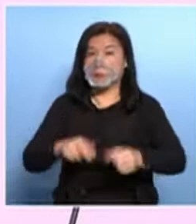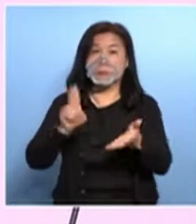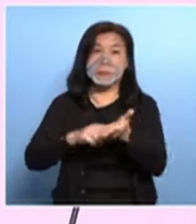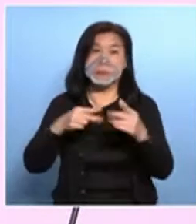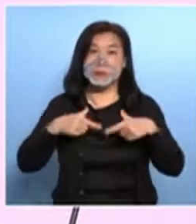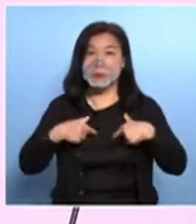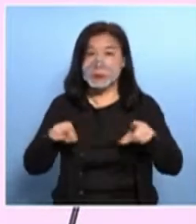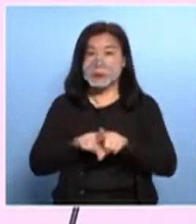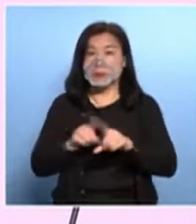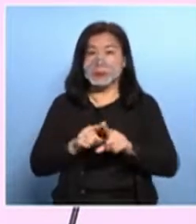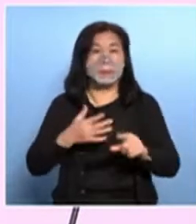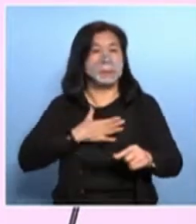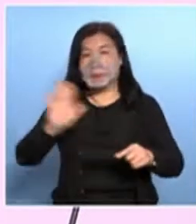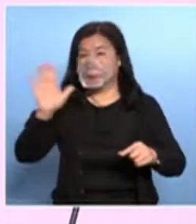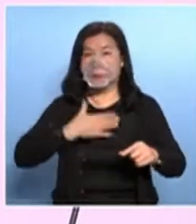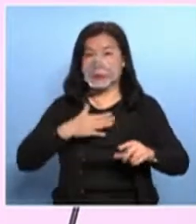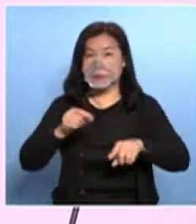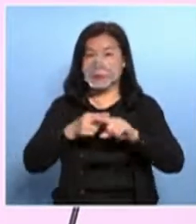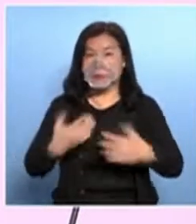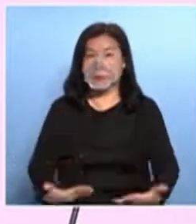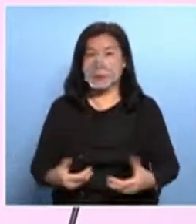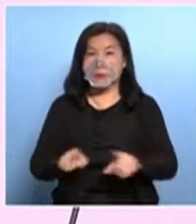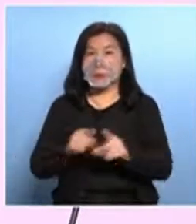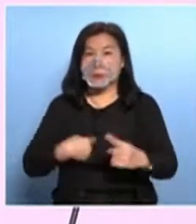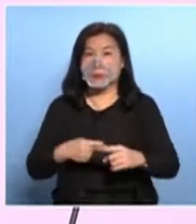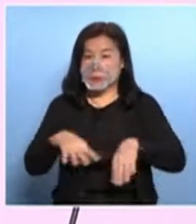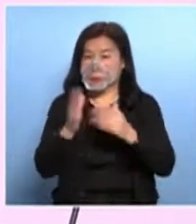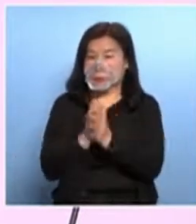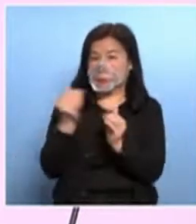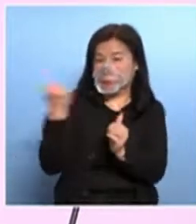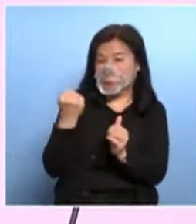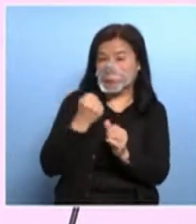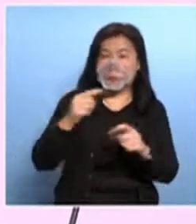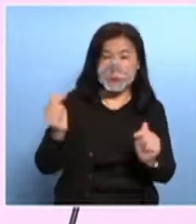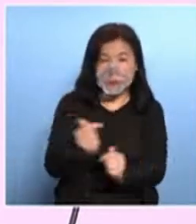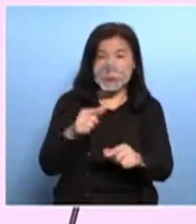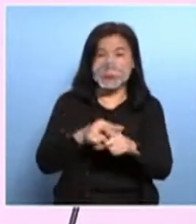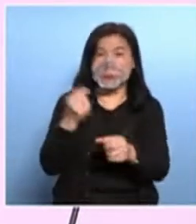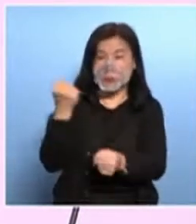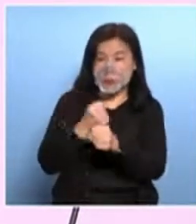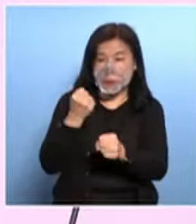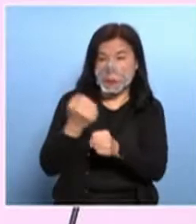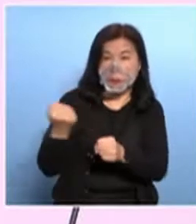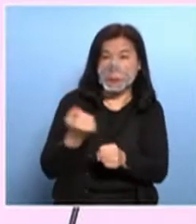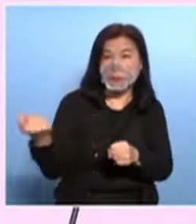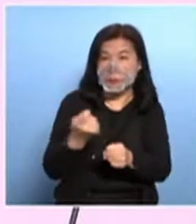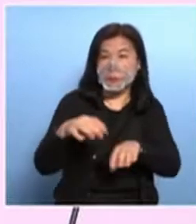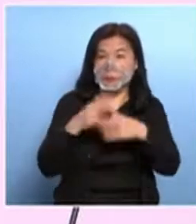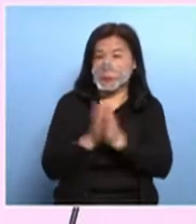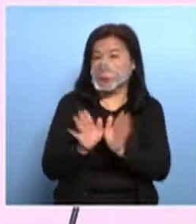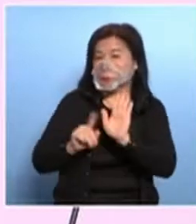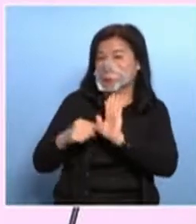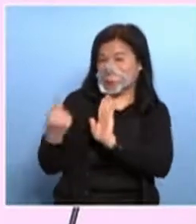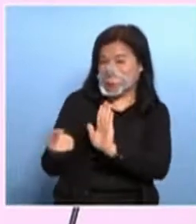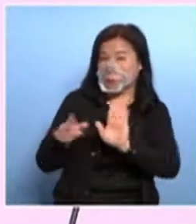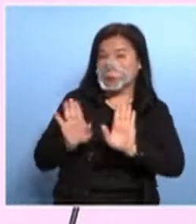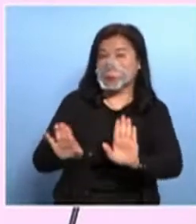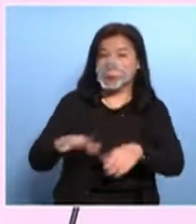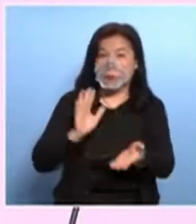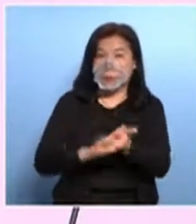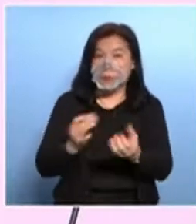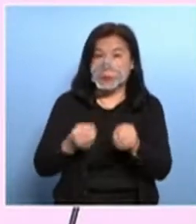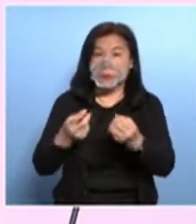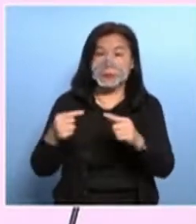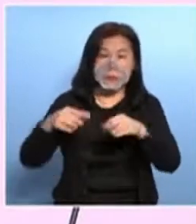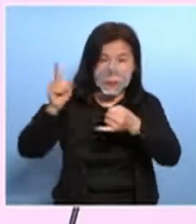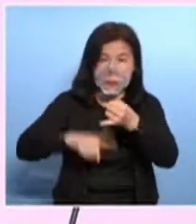solidarity, confidence, and indomitable spirit of the Hong Kong SAR government and all sectors of the community. By making a concerted effort to fight